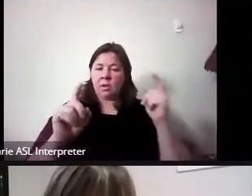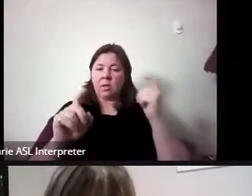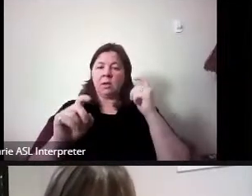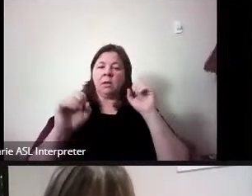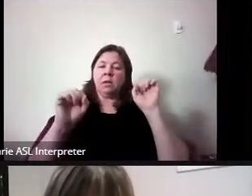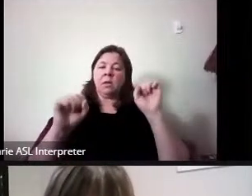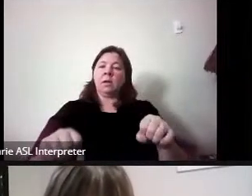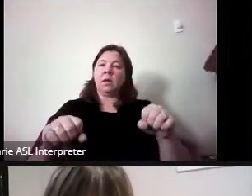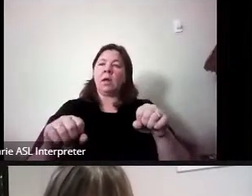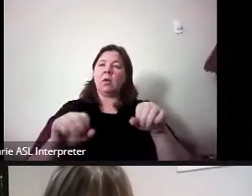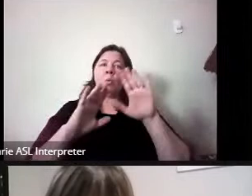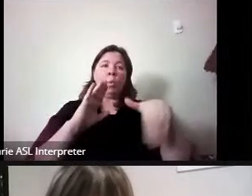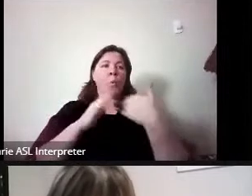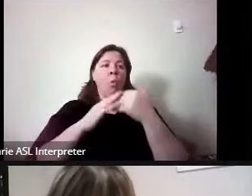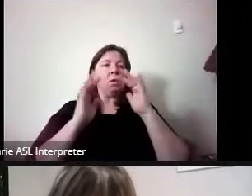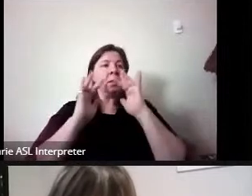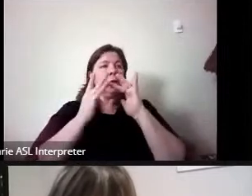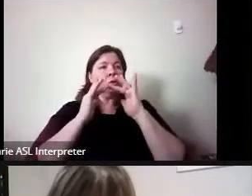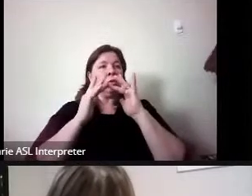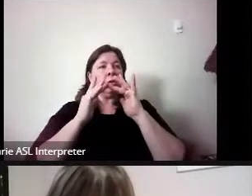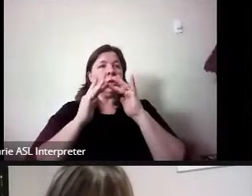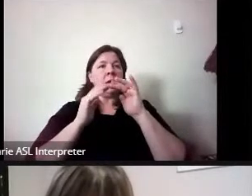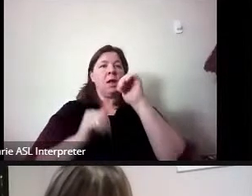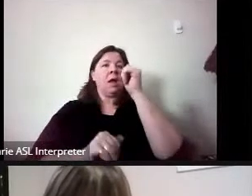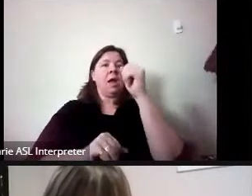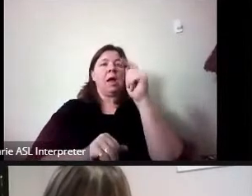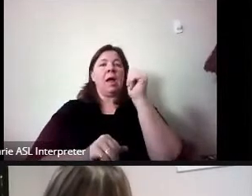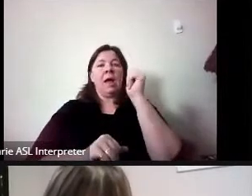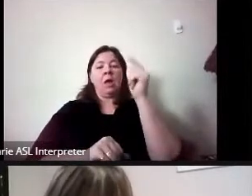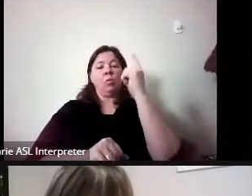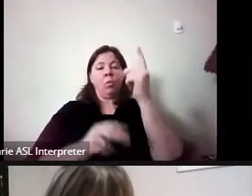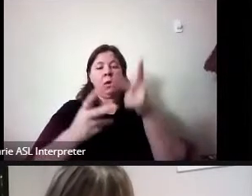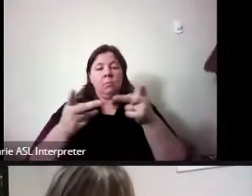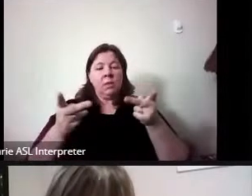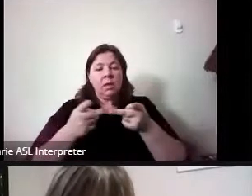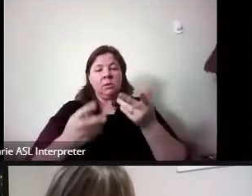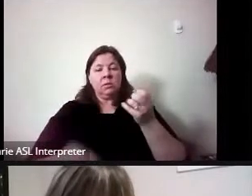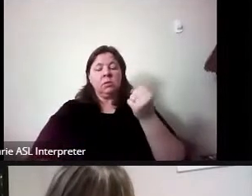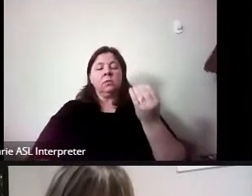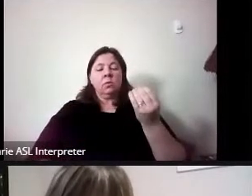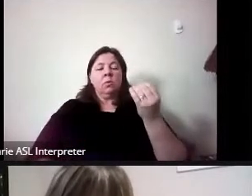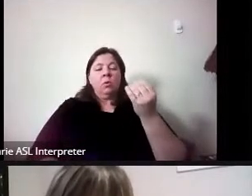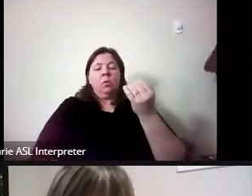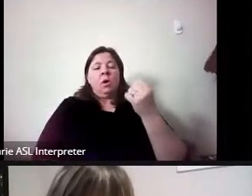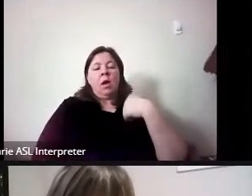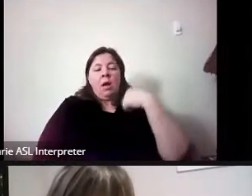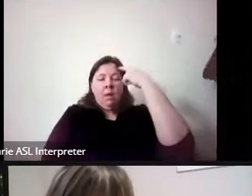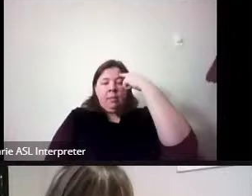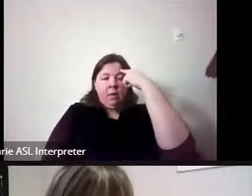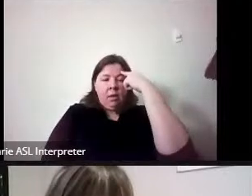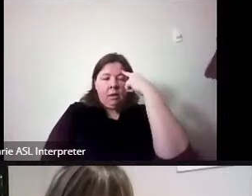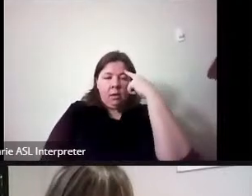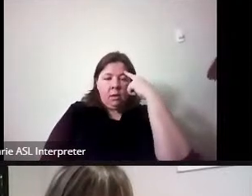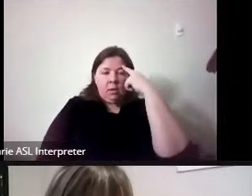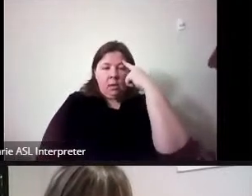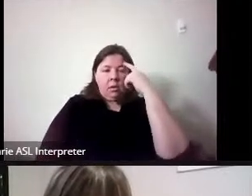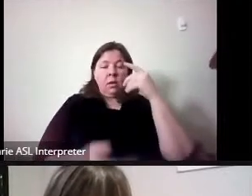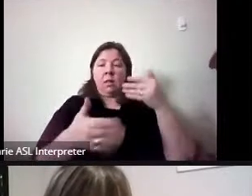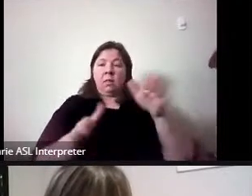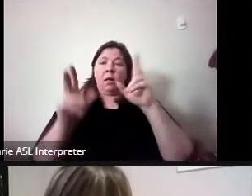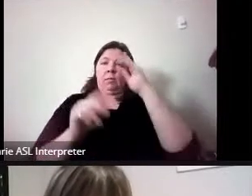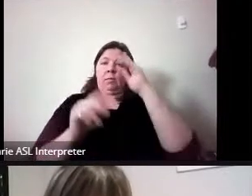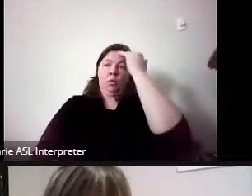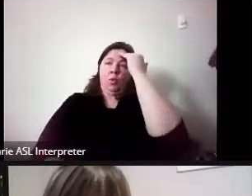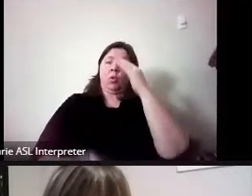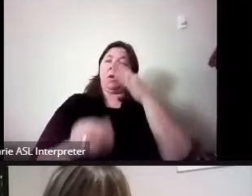a whole internet at one place. This is. So I think to let people know, that